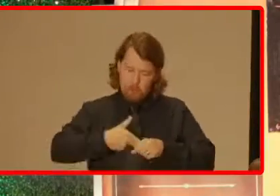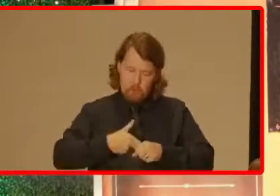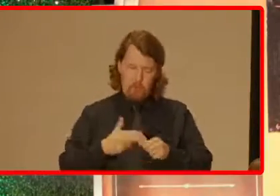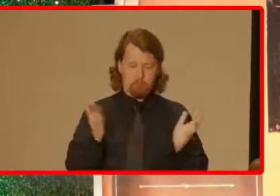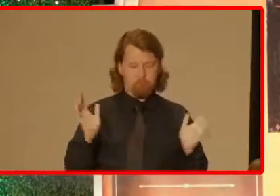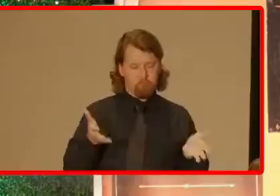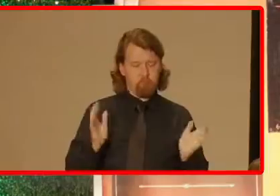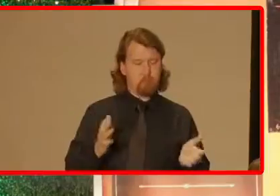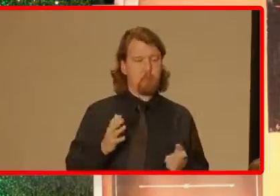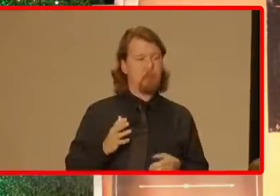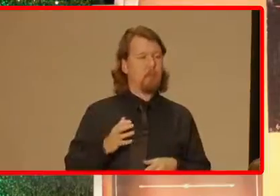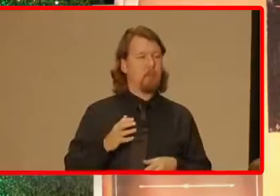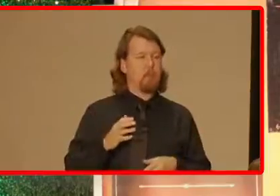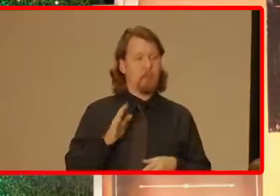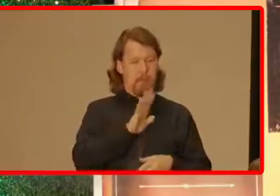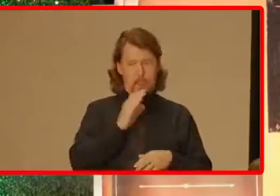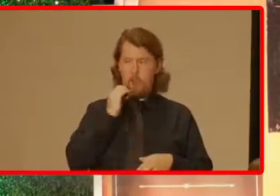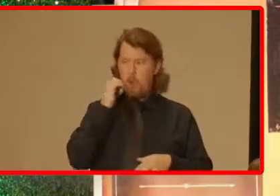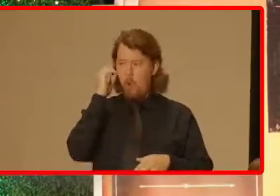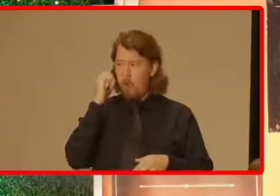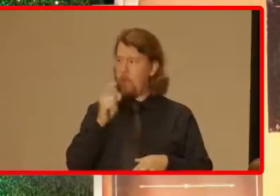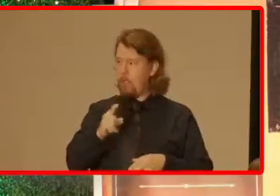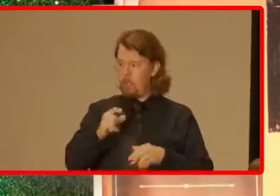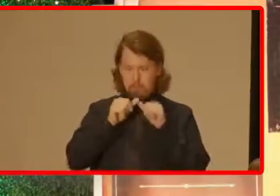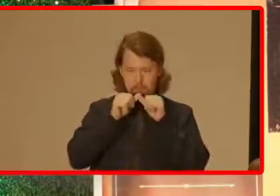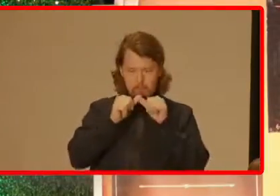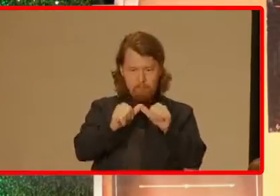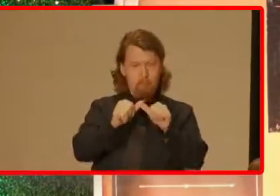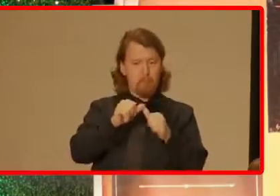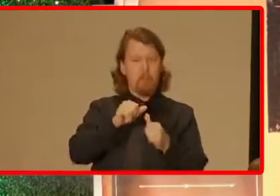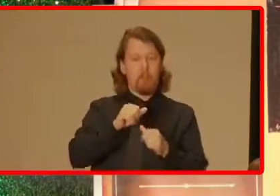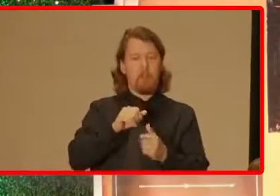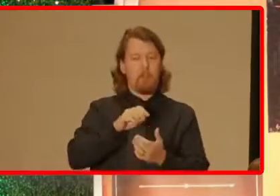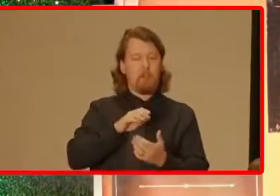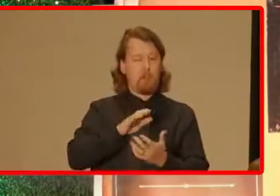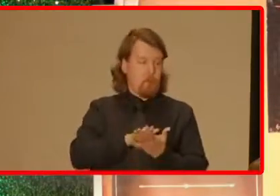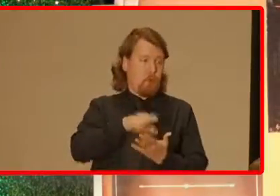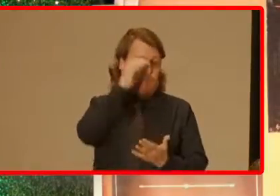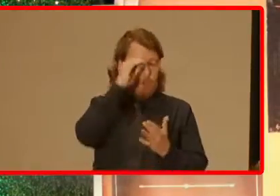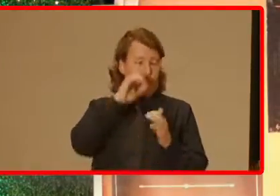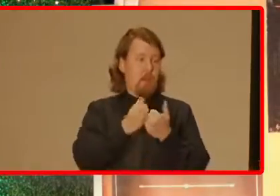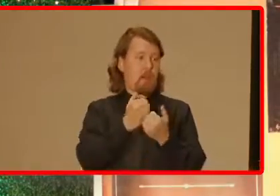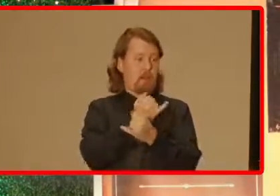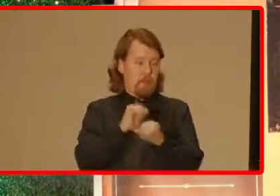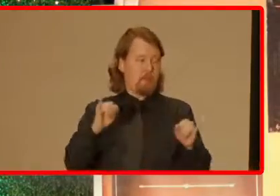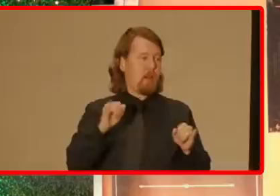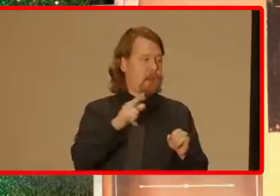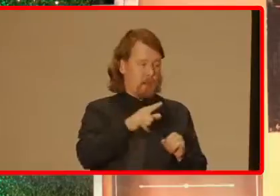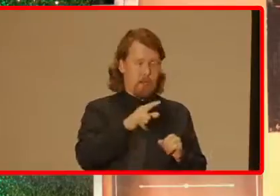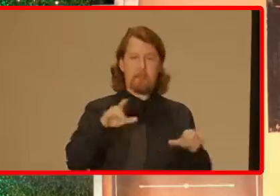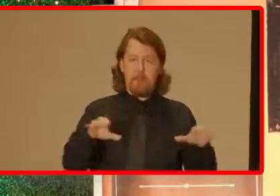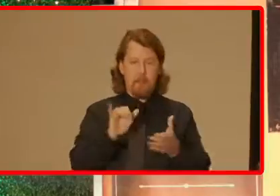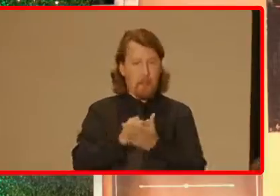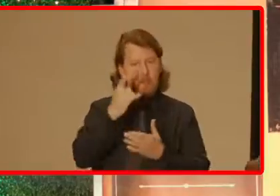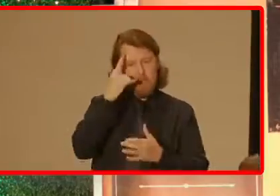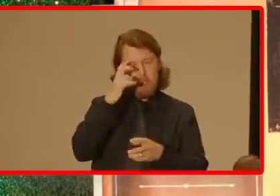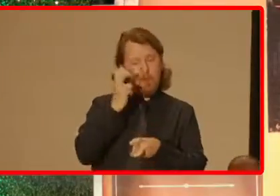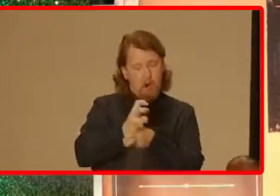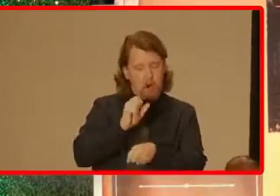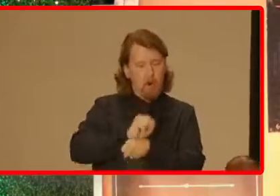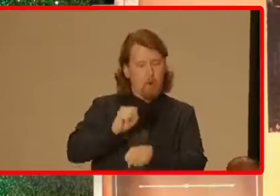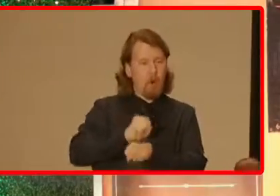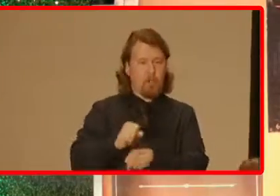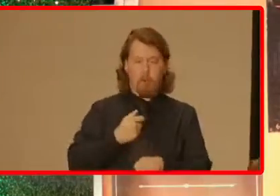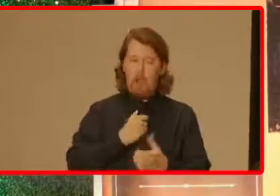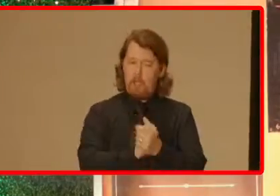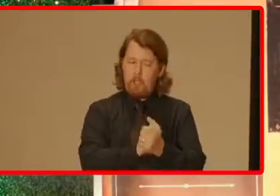committed to gaining his independence and has done so through hard work. So I congratulate Jesse, and will you all join